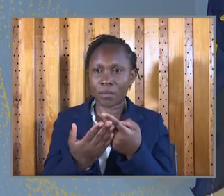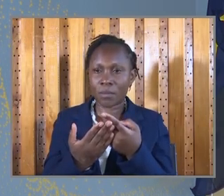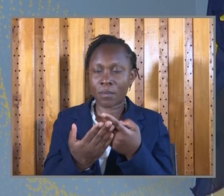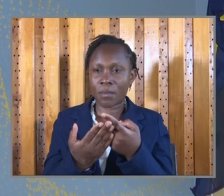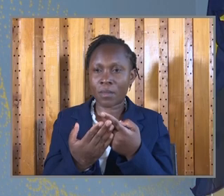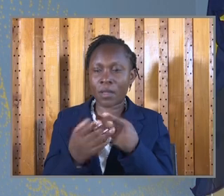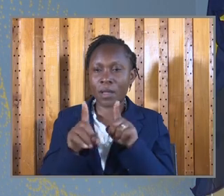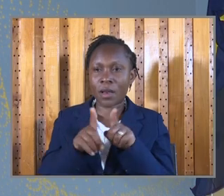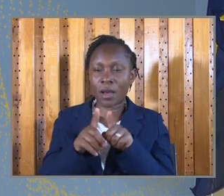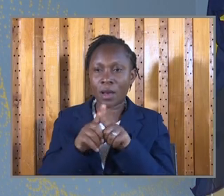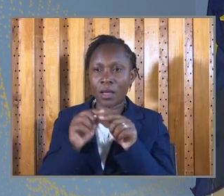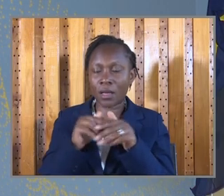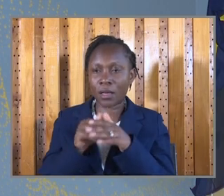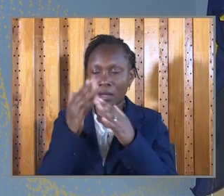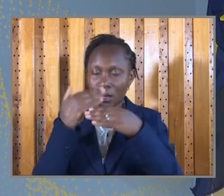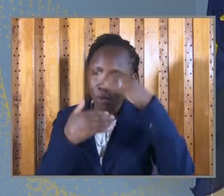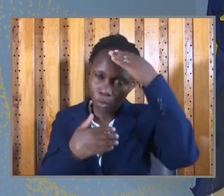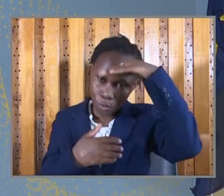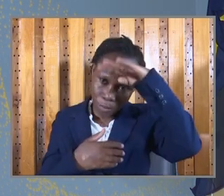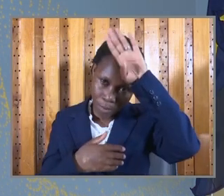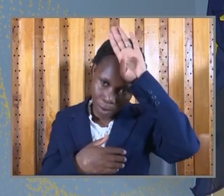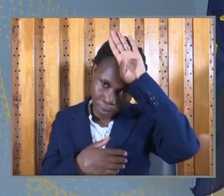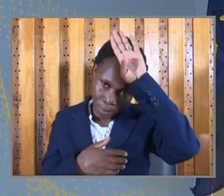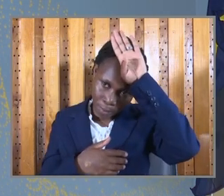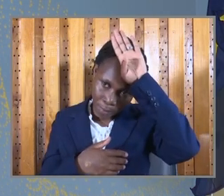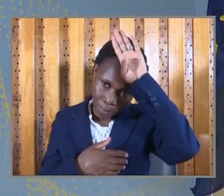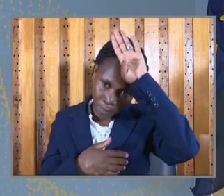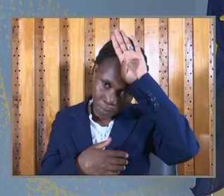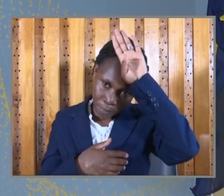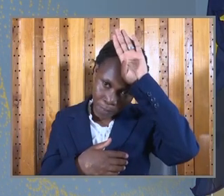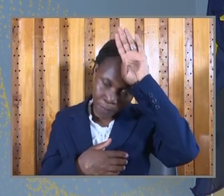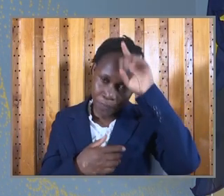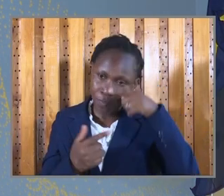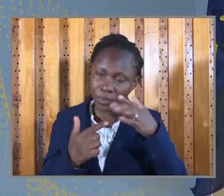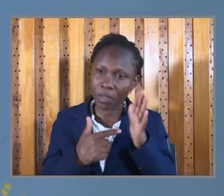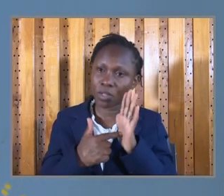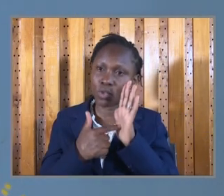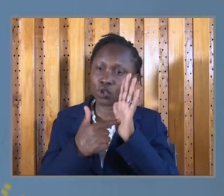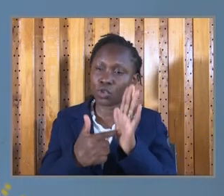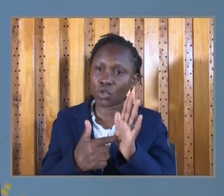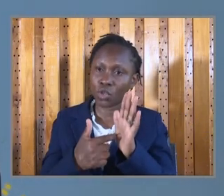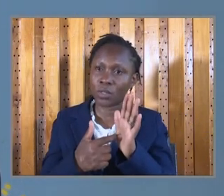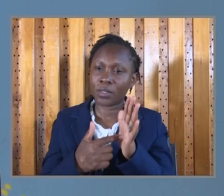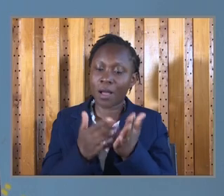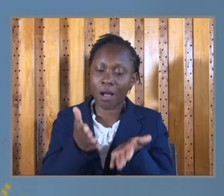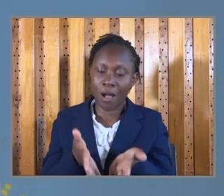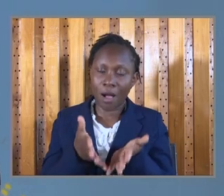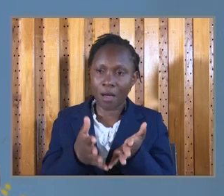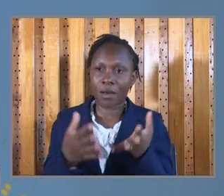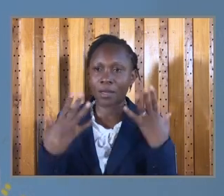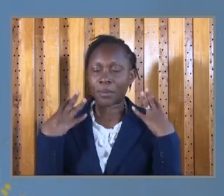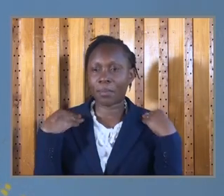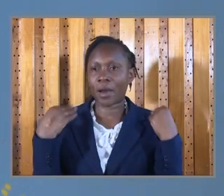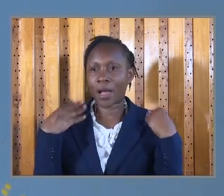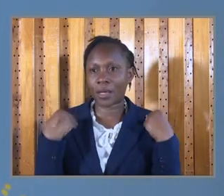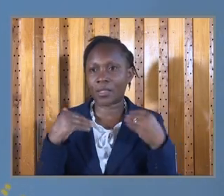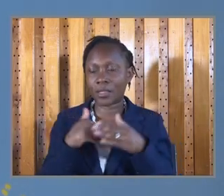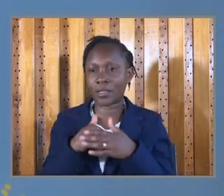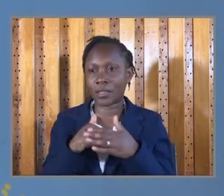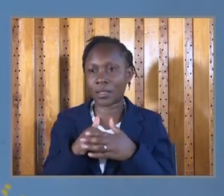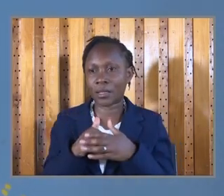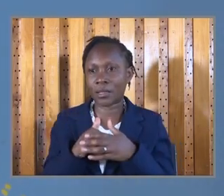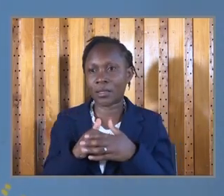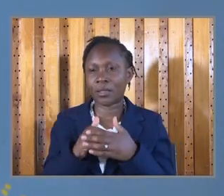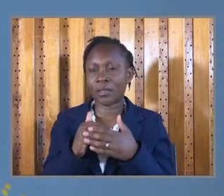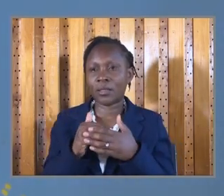Dubai. The latest scientific evidence shows that current pledges and current targets made by countries are not